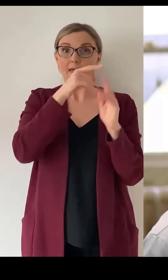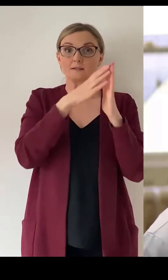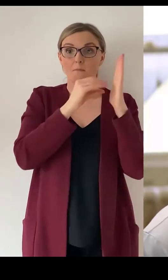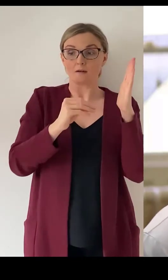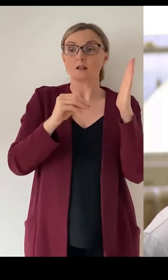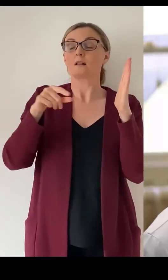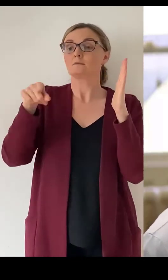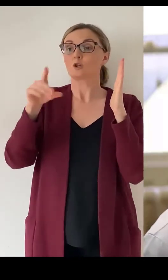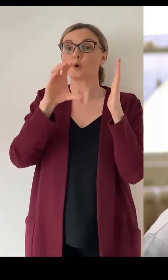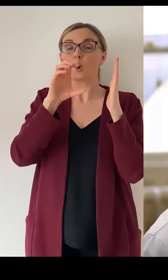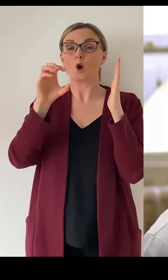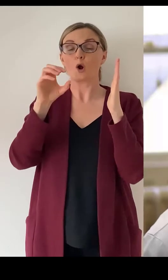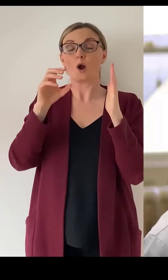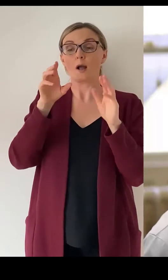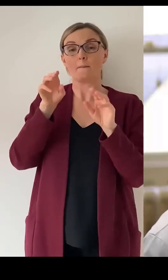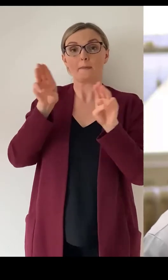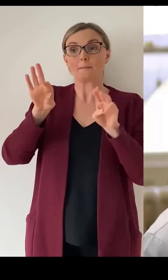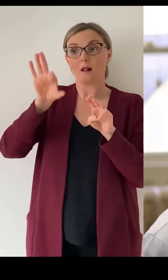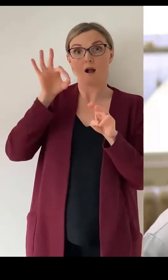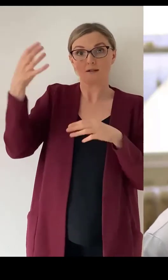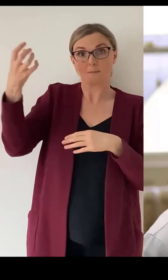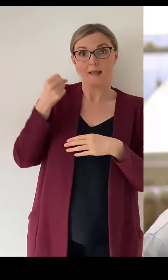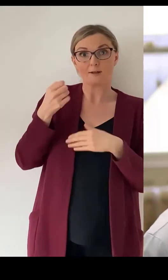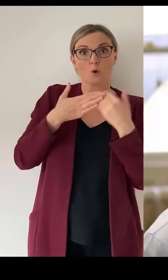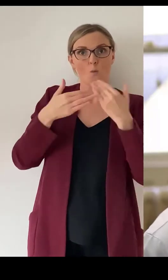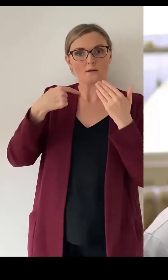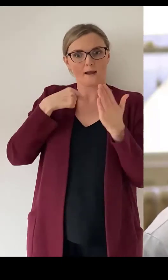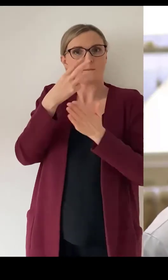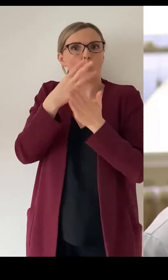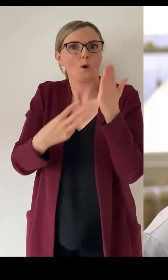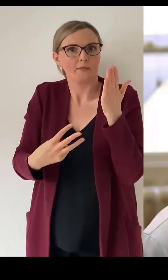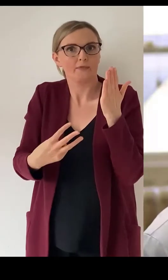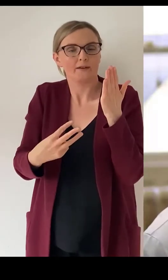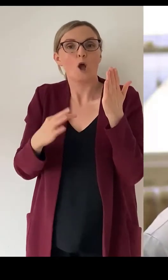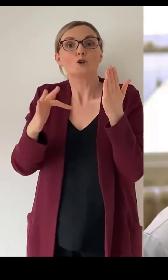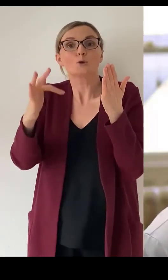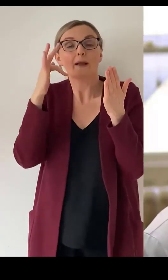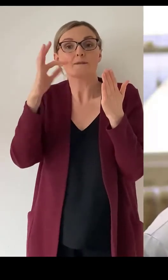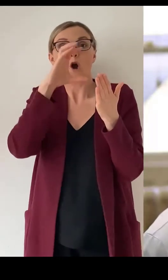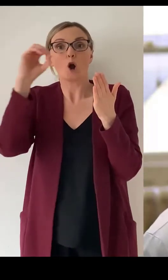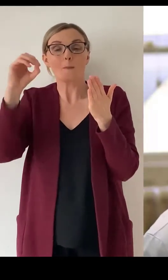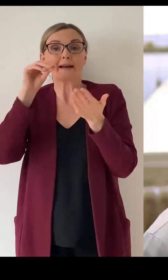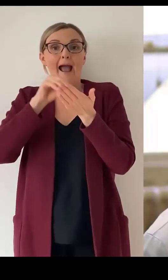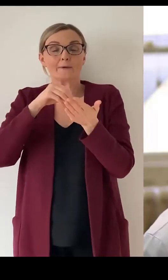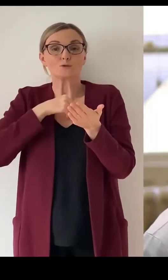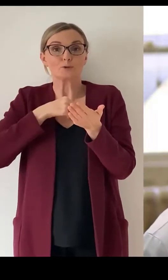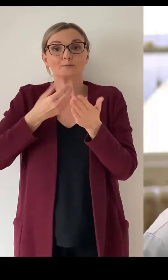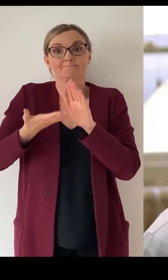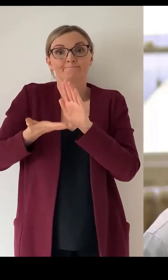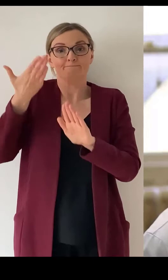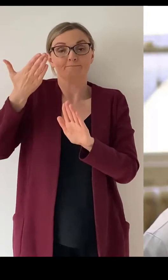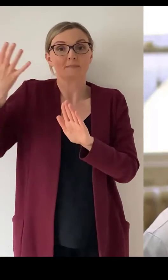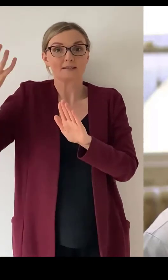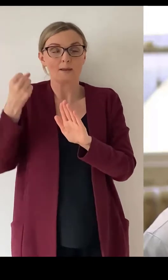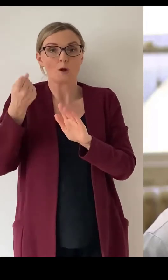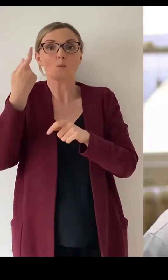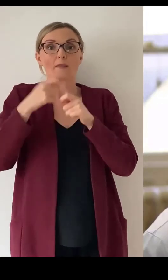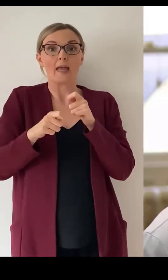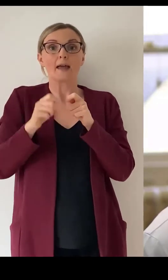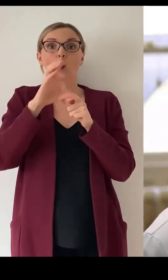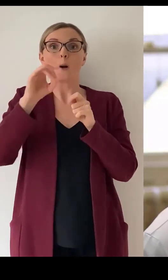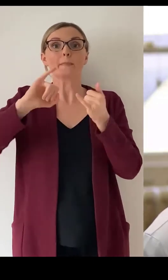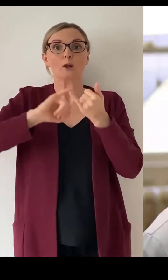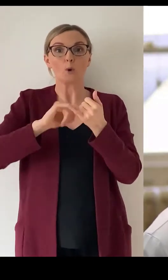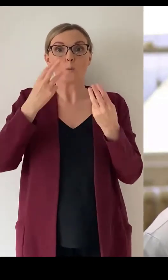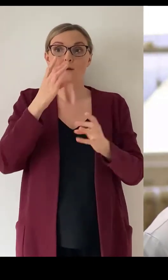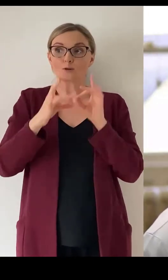firm. So if a firm is forced to raise its wage, then any profit maximizing firm is going to be left with no choice